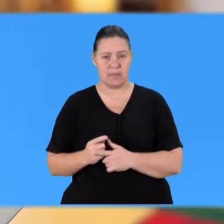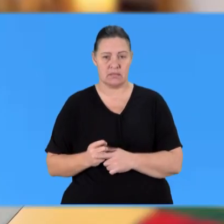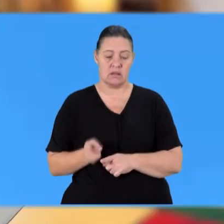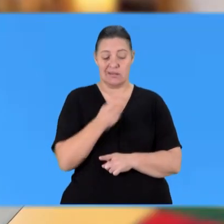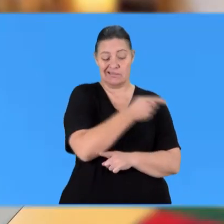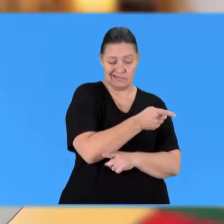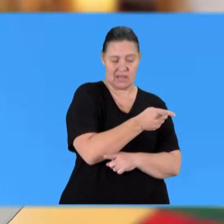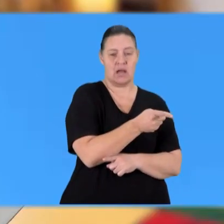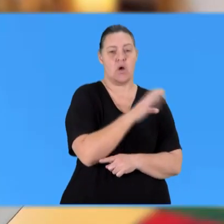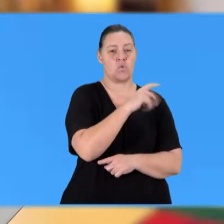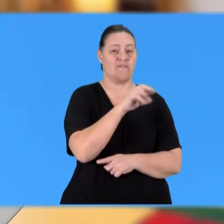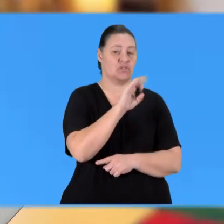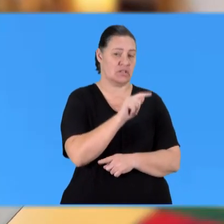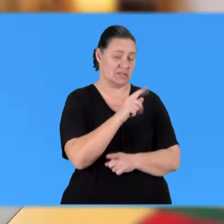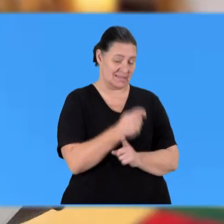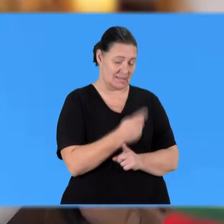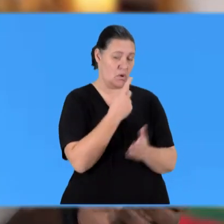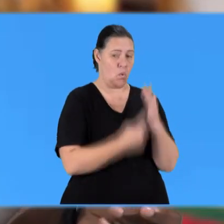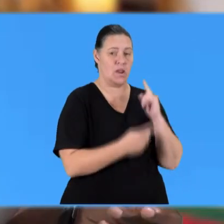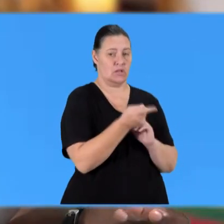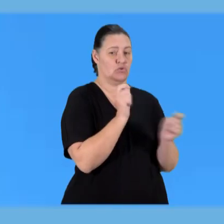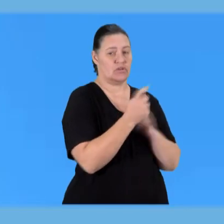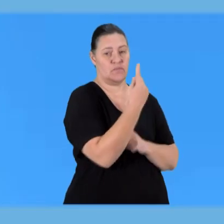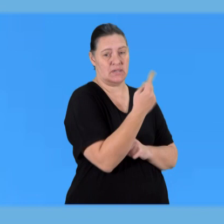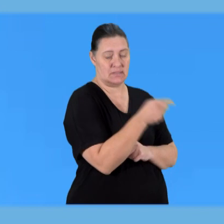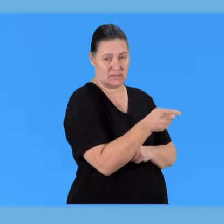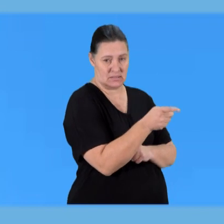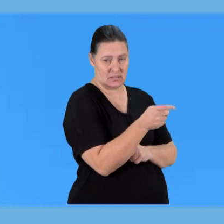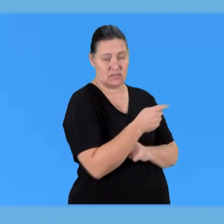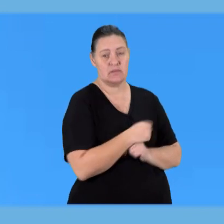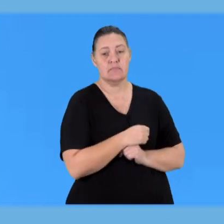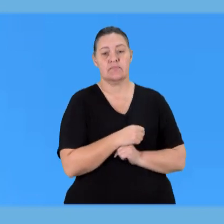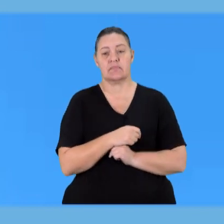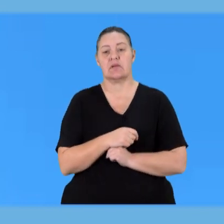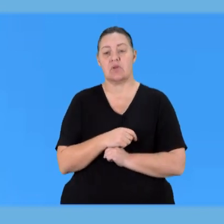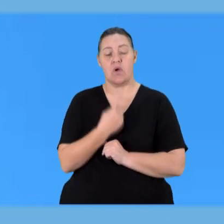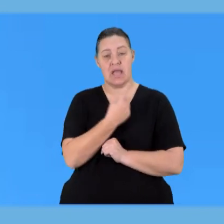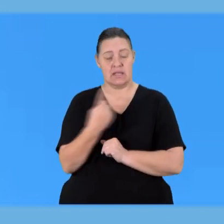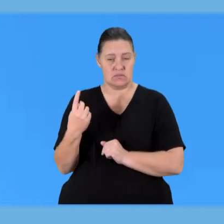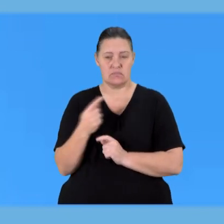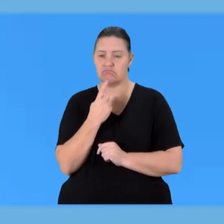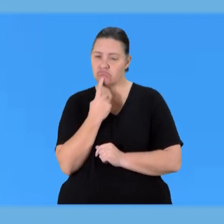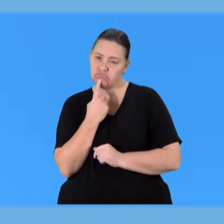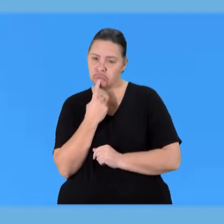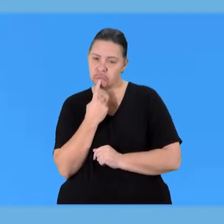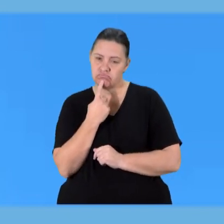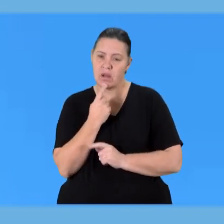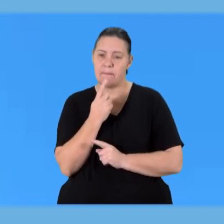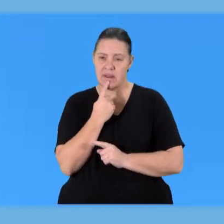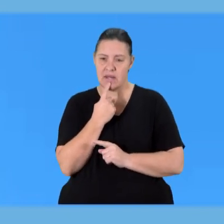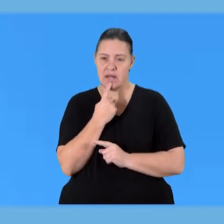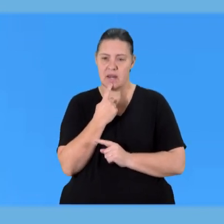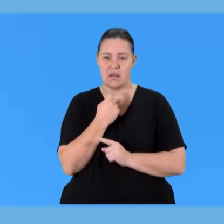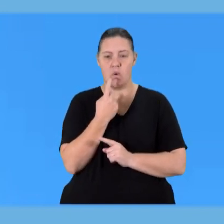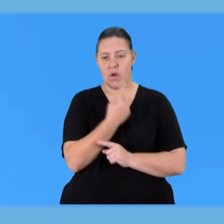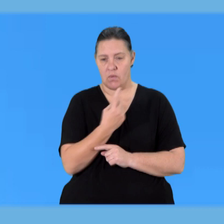only change the coefficients. So as it stands like this, the coefficients of each of these particular elements of these substances here, it